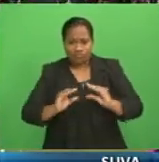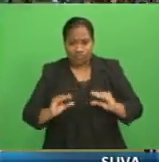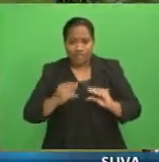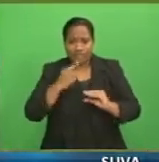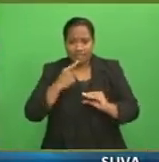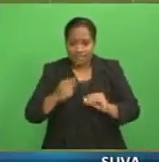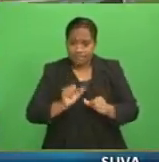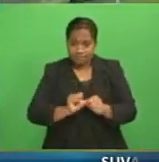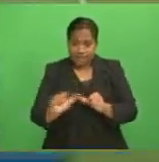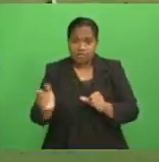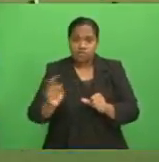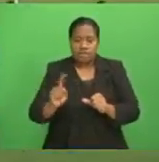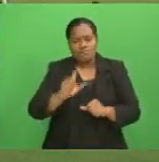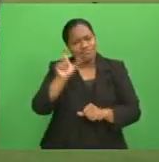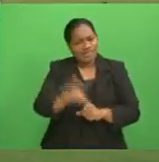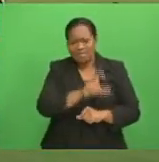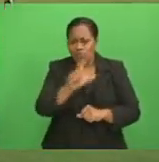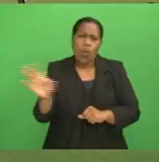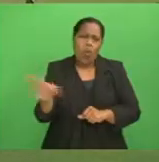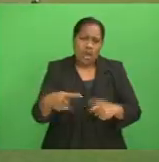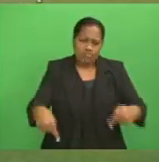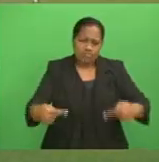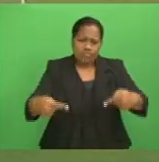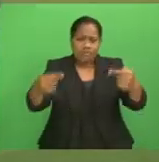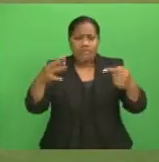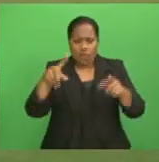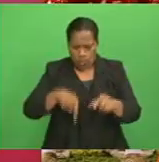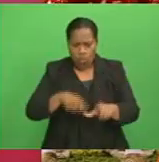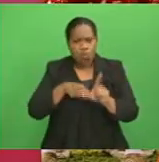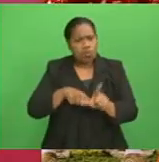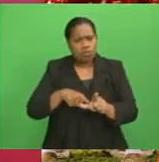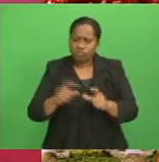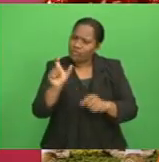FA teams is to cancel all tournaments for the rest of the year.